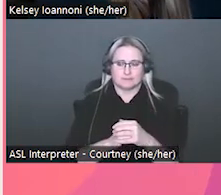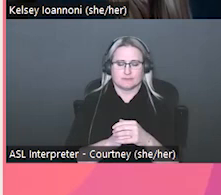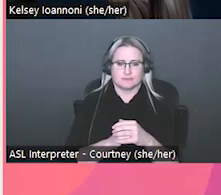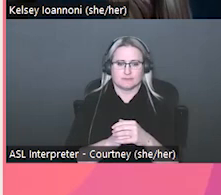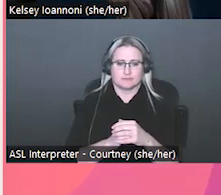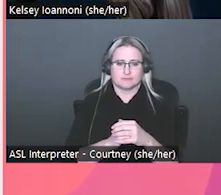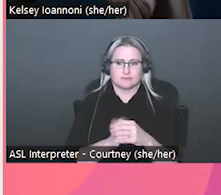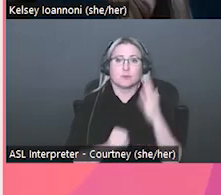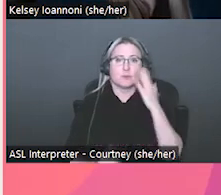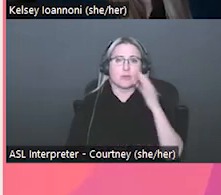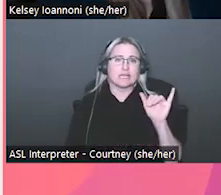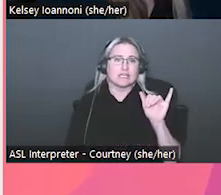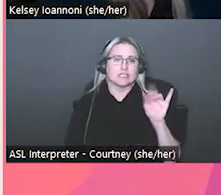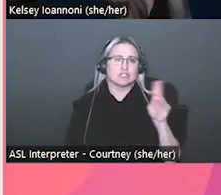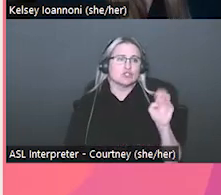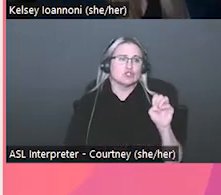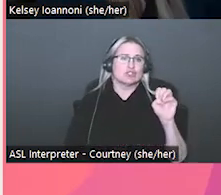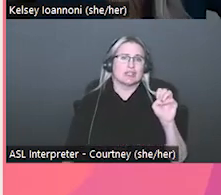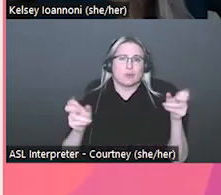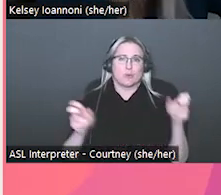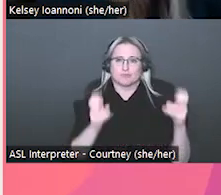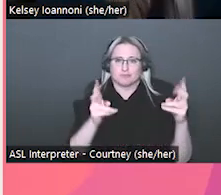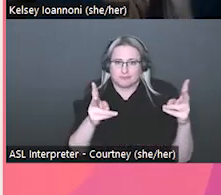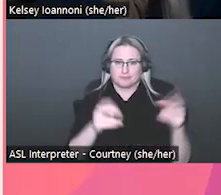Jane, and I've shared her quote on the board, and personally I find this to be a very